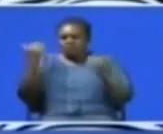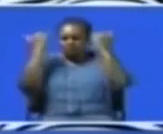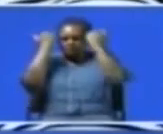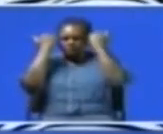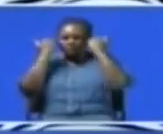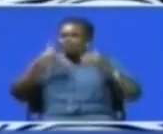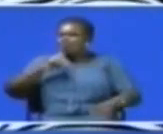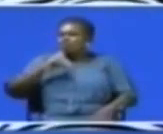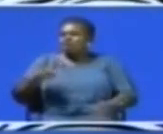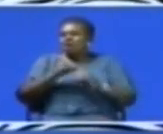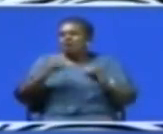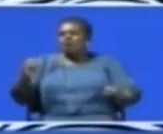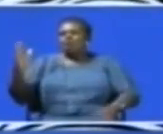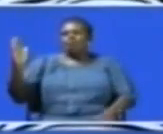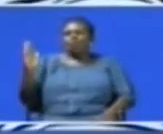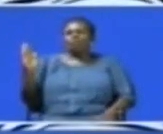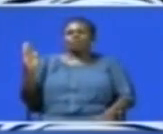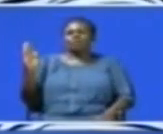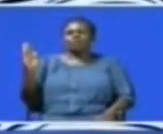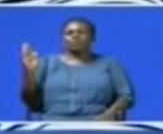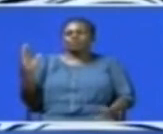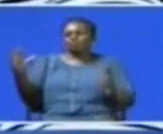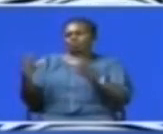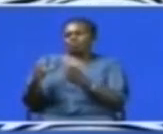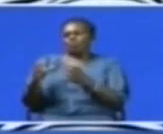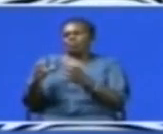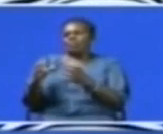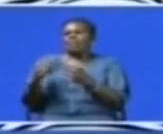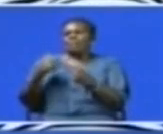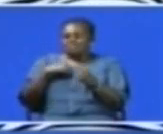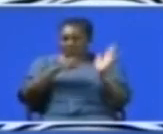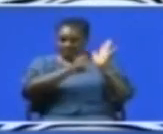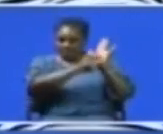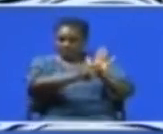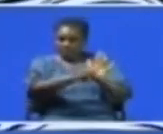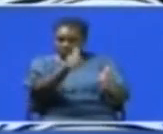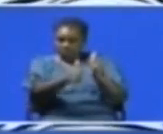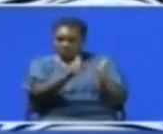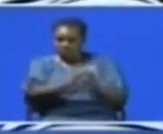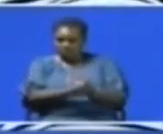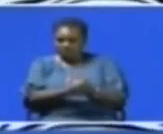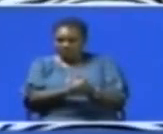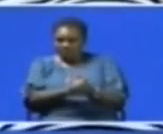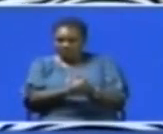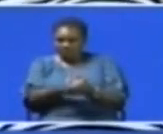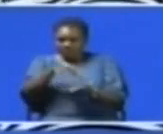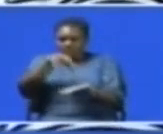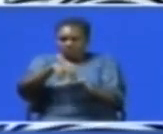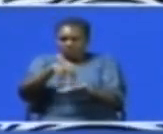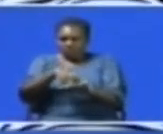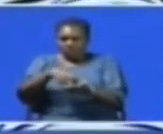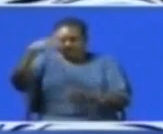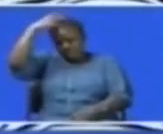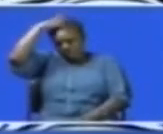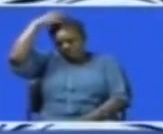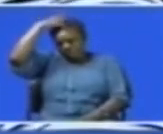by the security apparatus. And I give an example of even the cases of